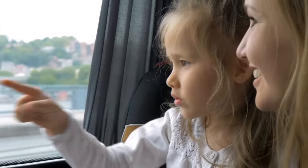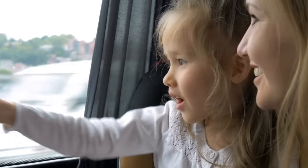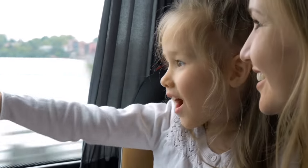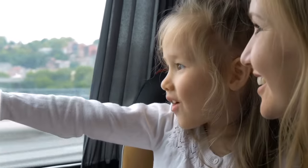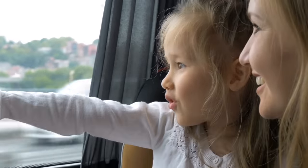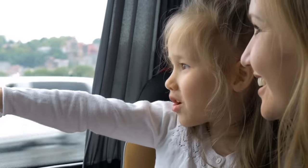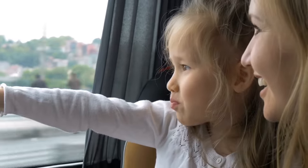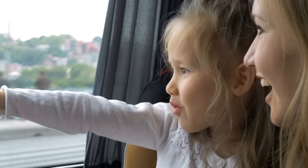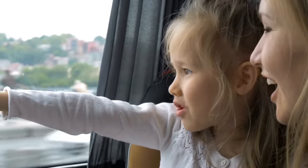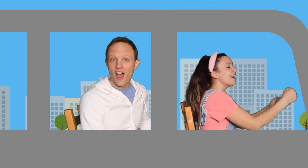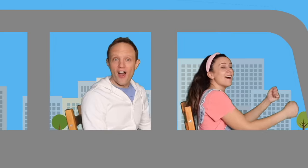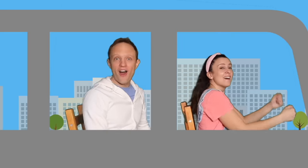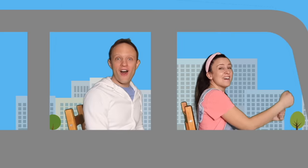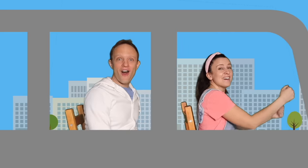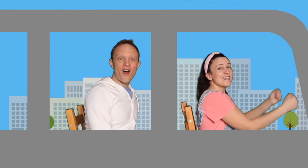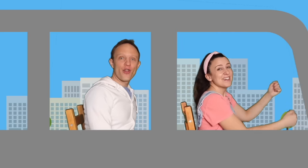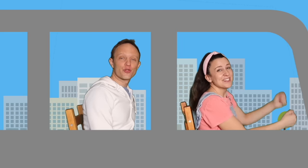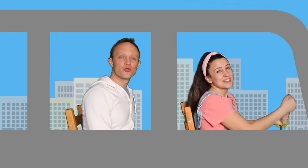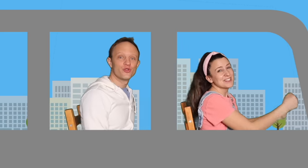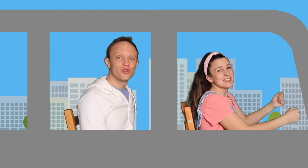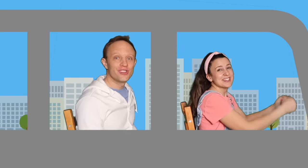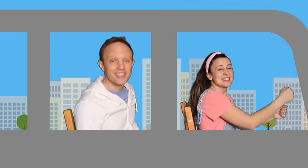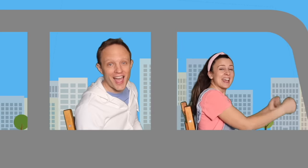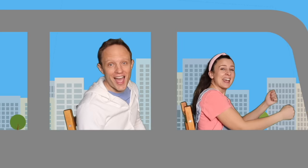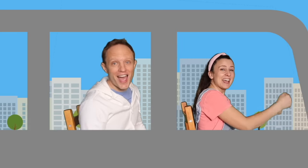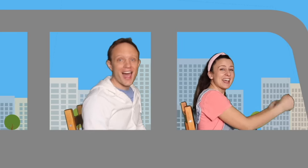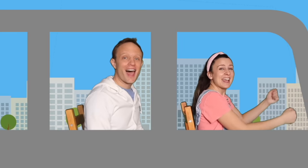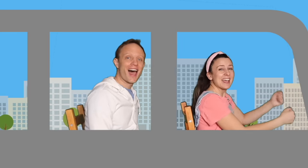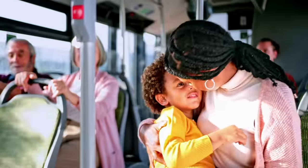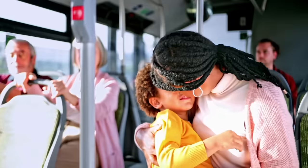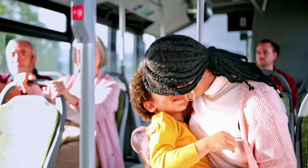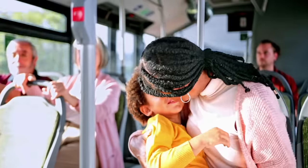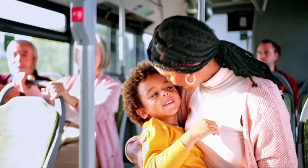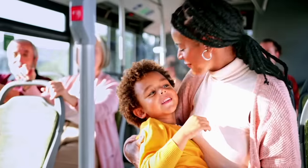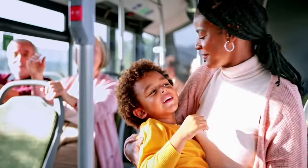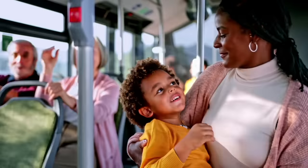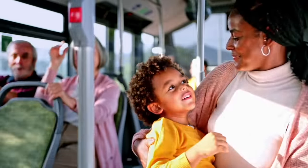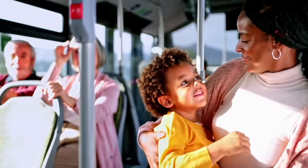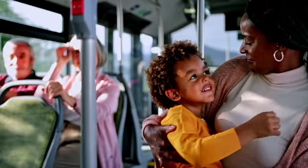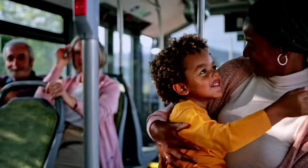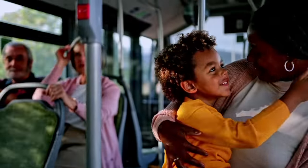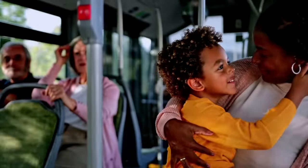the town. All through the